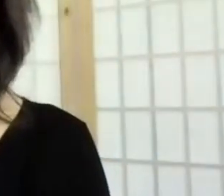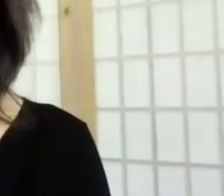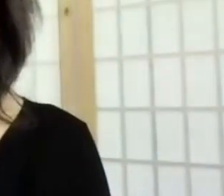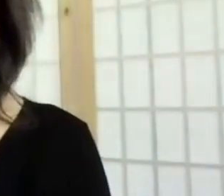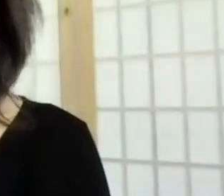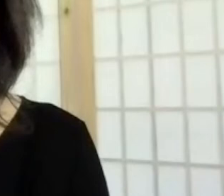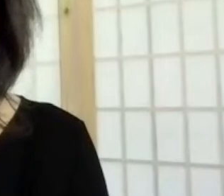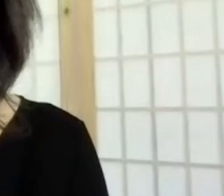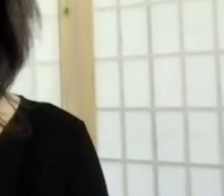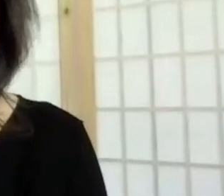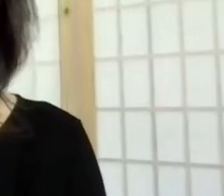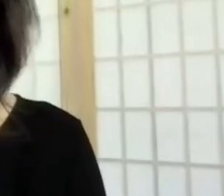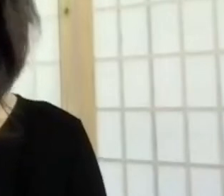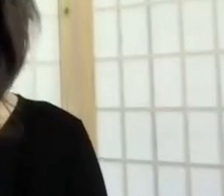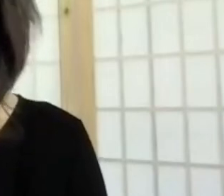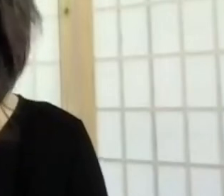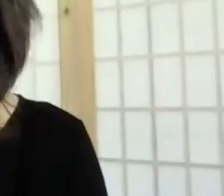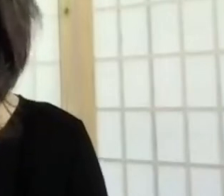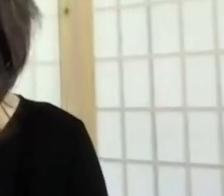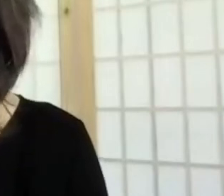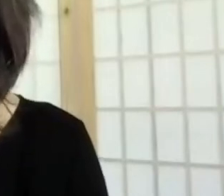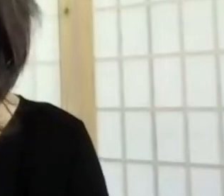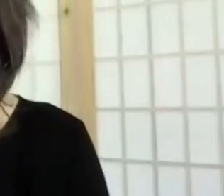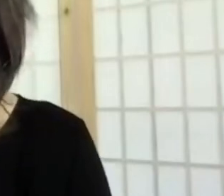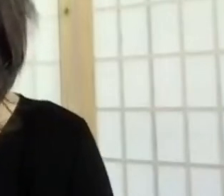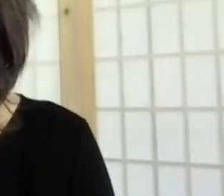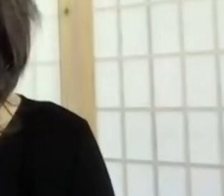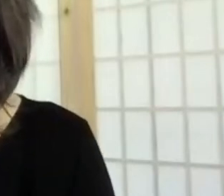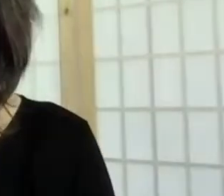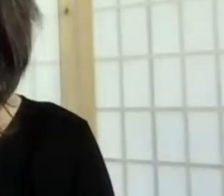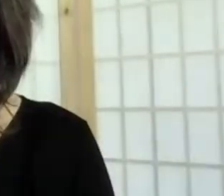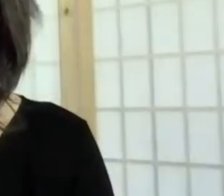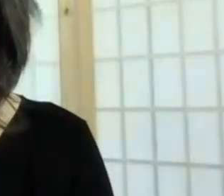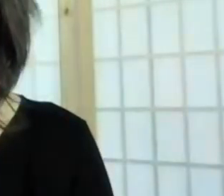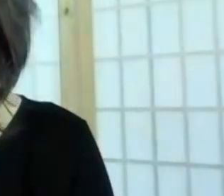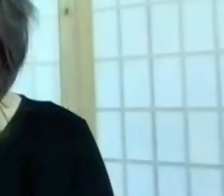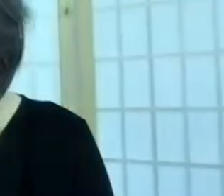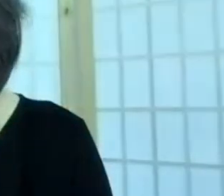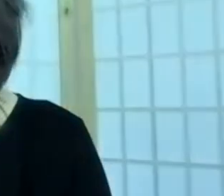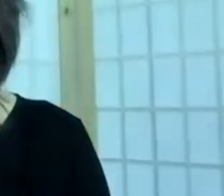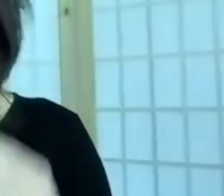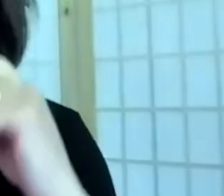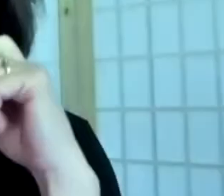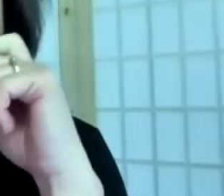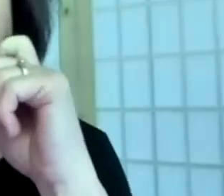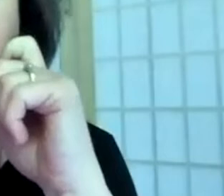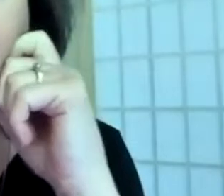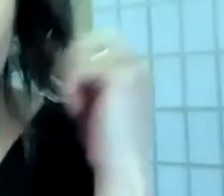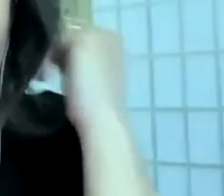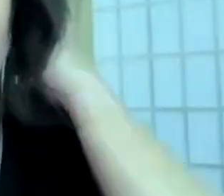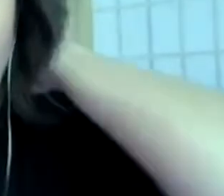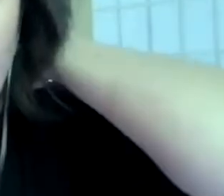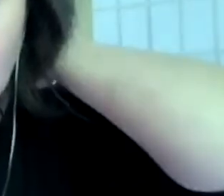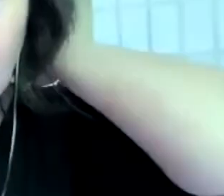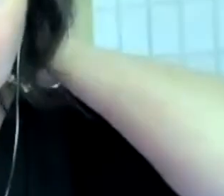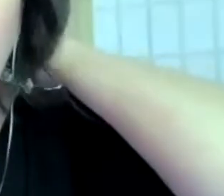to the chat a PDF so that you could download and see your own document. I think that's the best way that we can work this through.